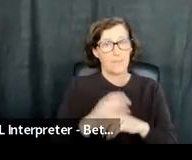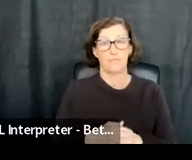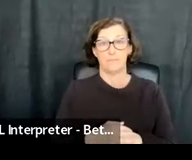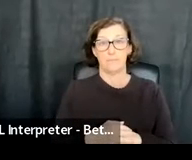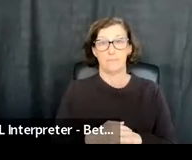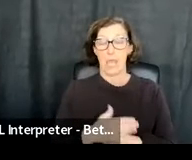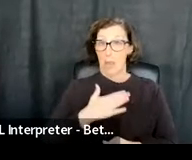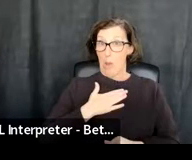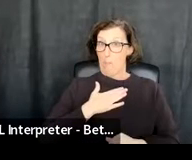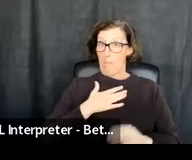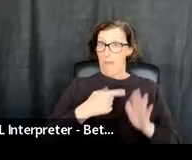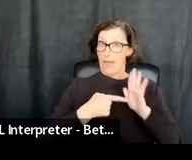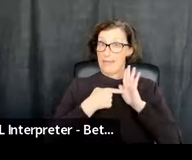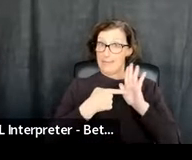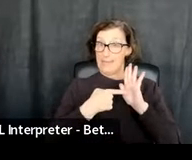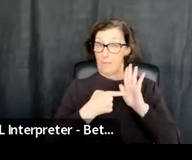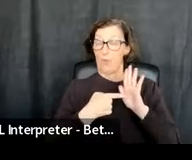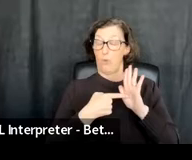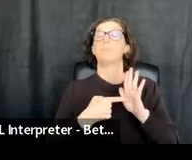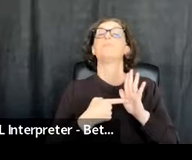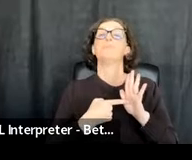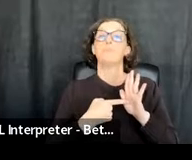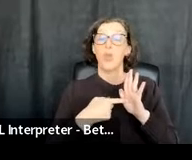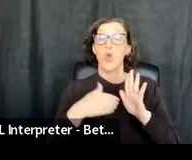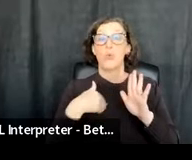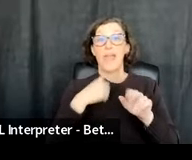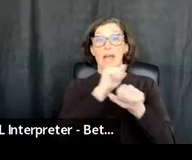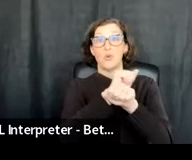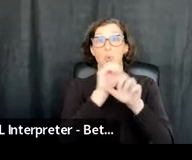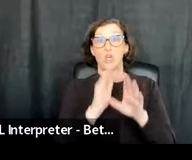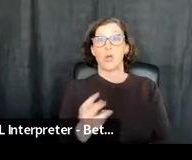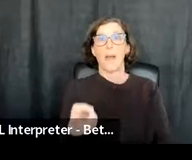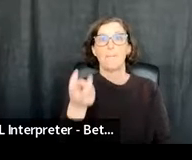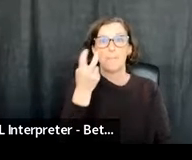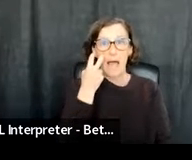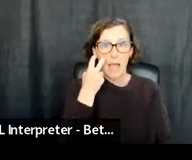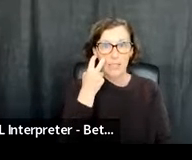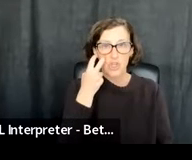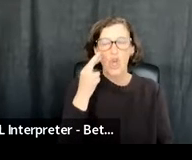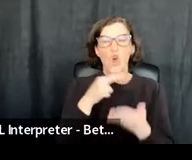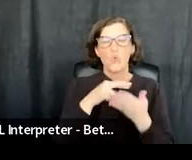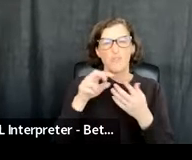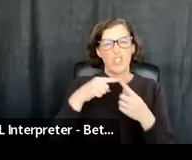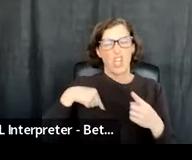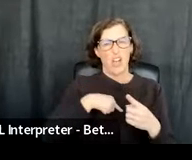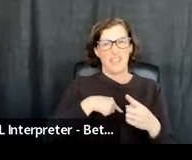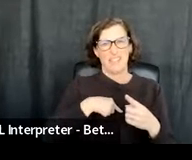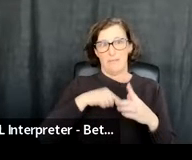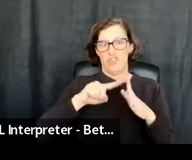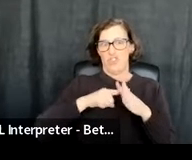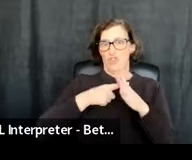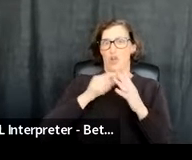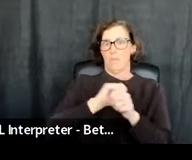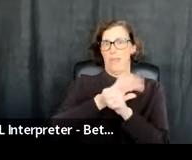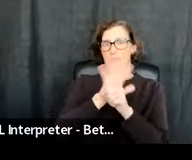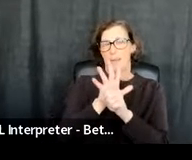bring is one in which we had an employee who was blind, who was referred to us. This was during the beginning of the pandemic, or maybe a